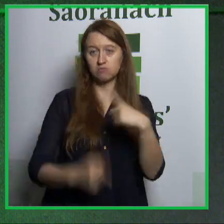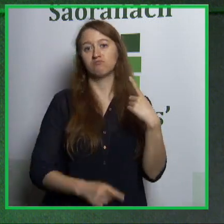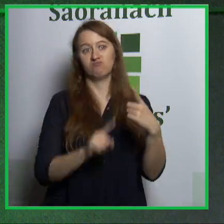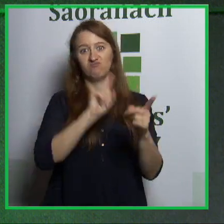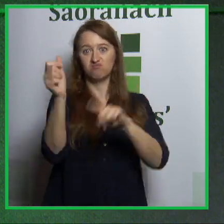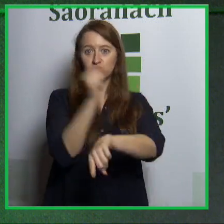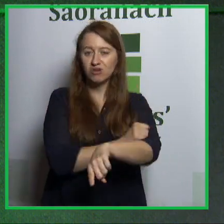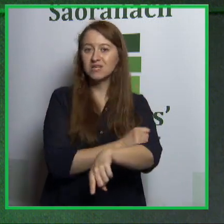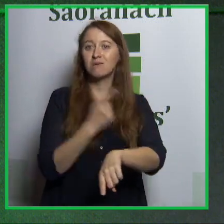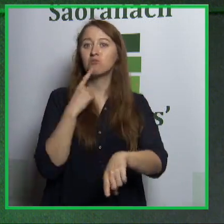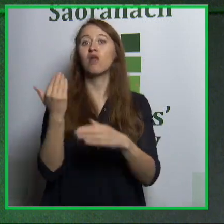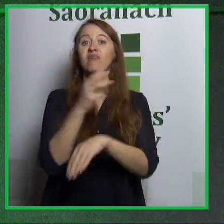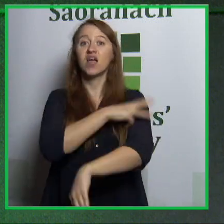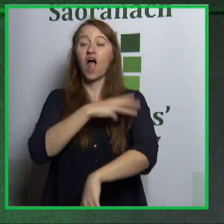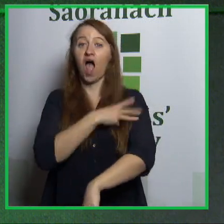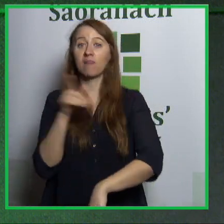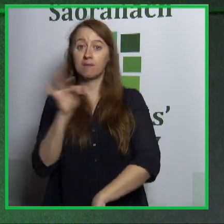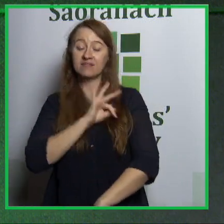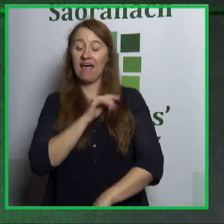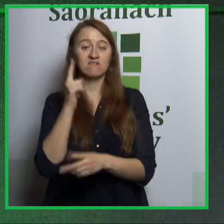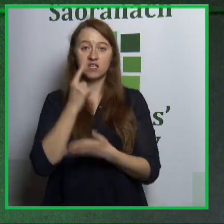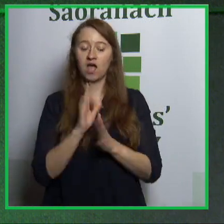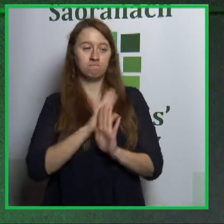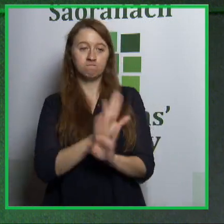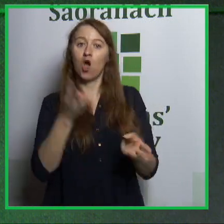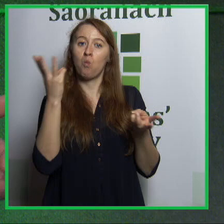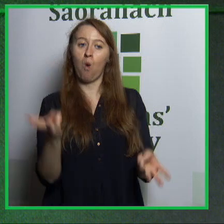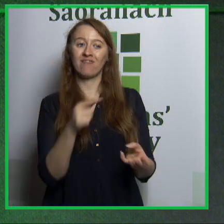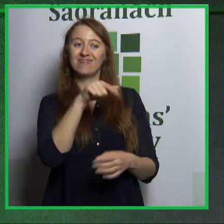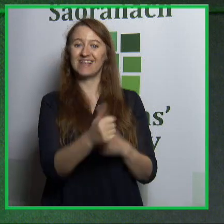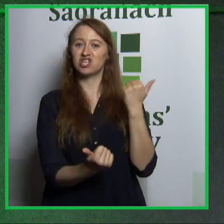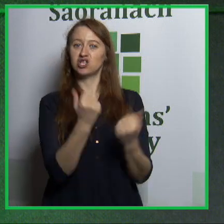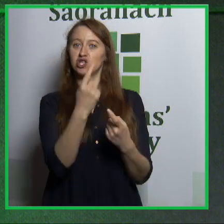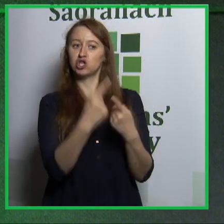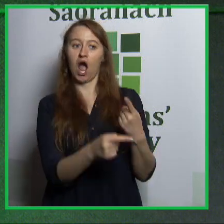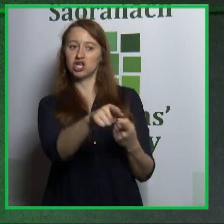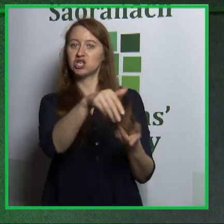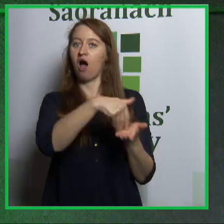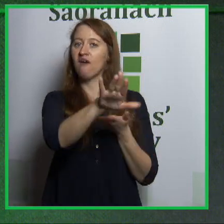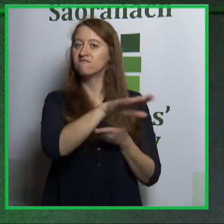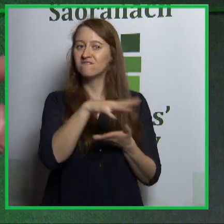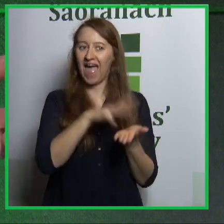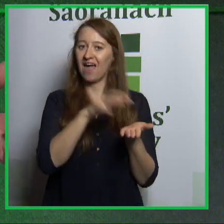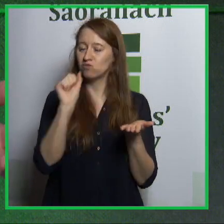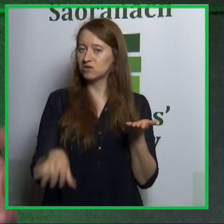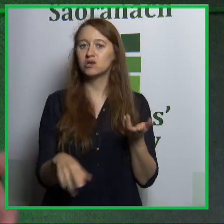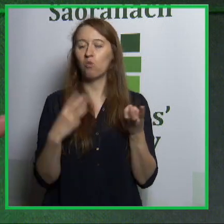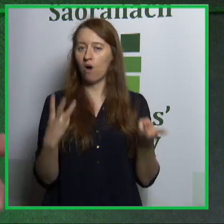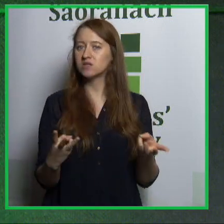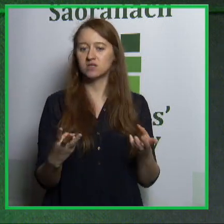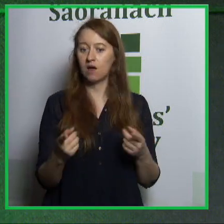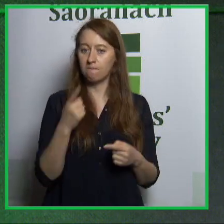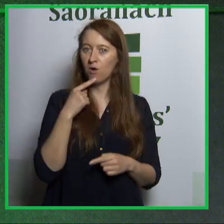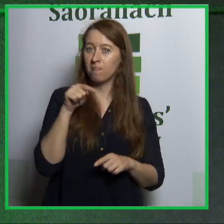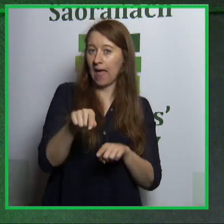out. But that's a rare occasion, the guard doing that. You know, the majority of my experience through 3 decades